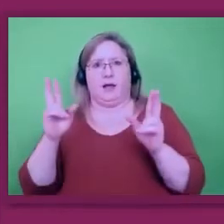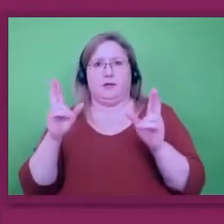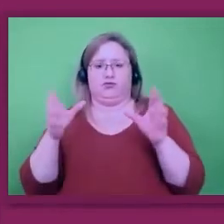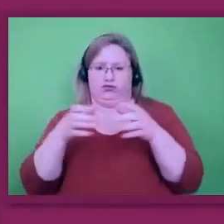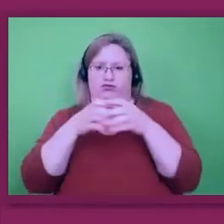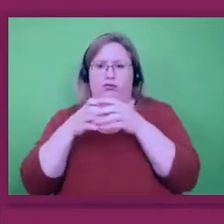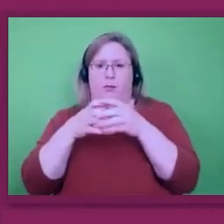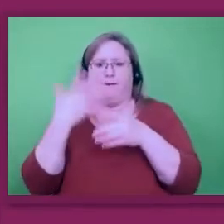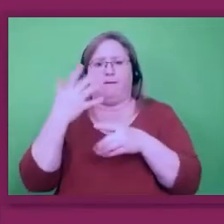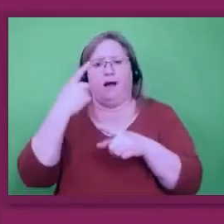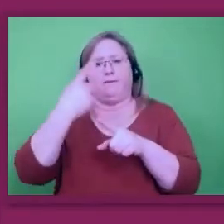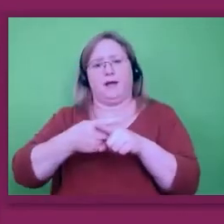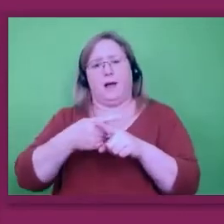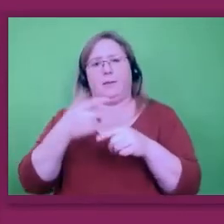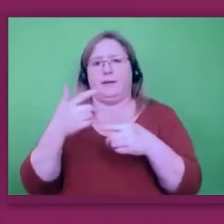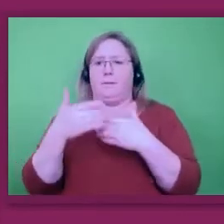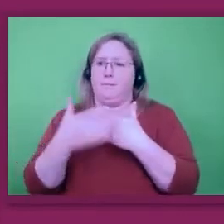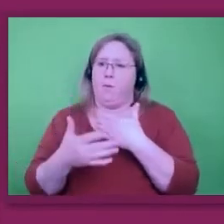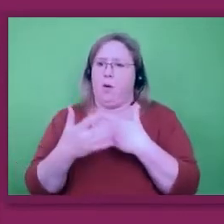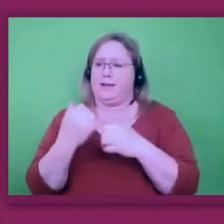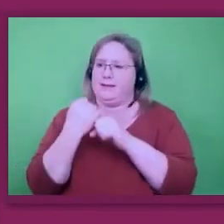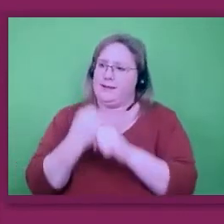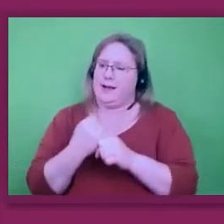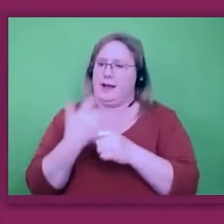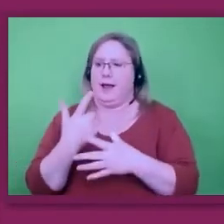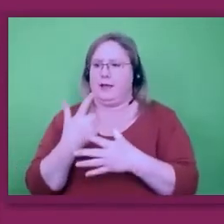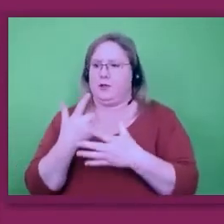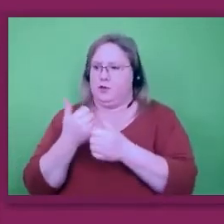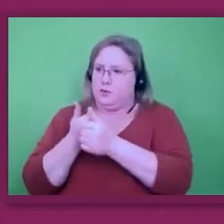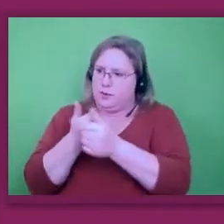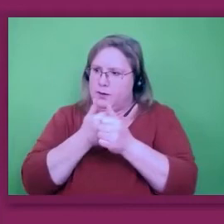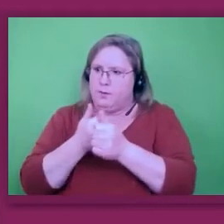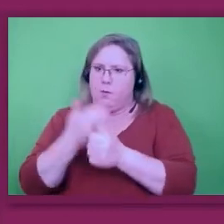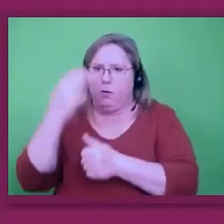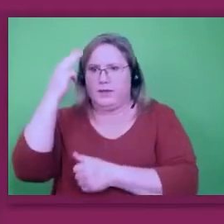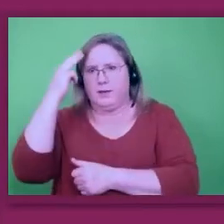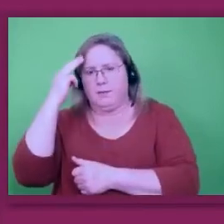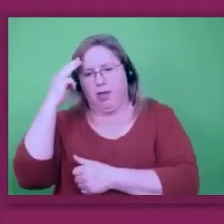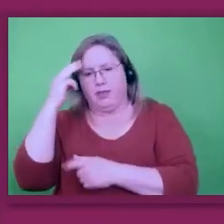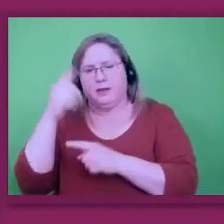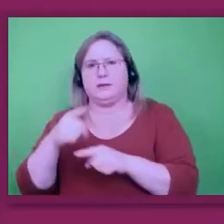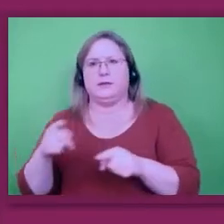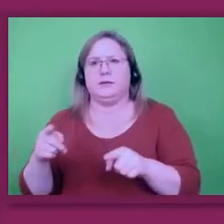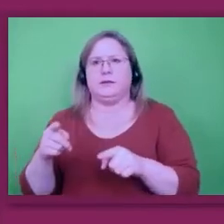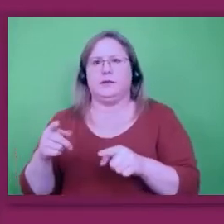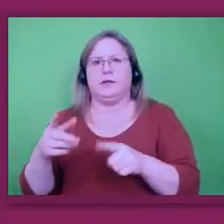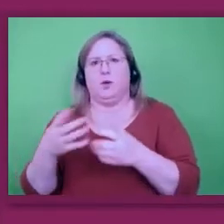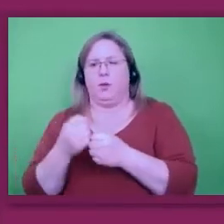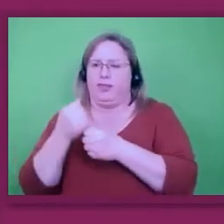mothers with its campaigning work and recommendations. Tanika focuses on